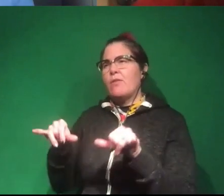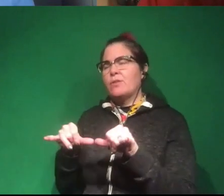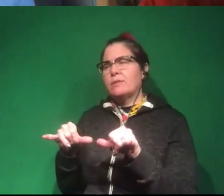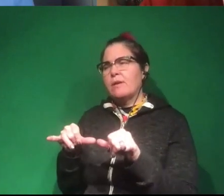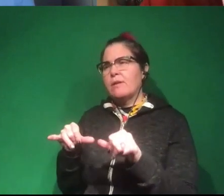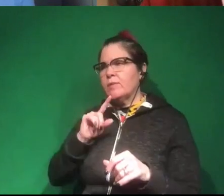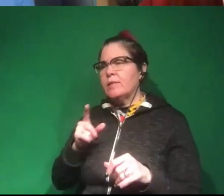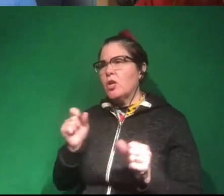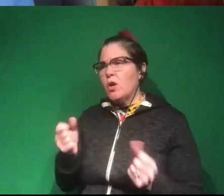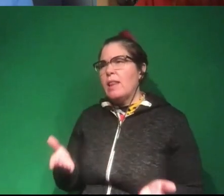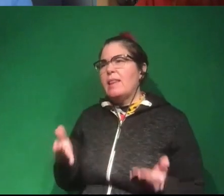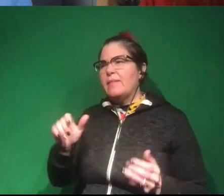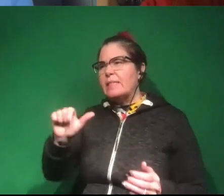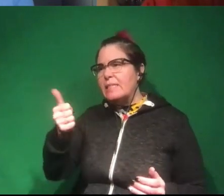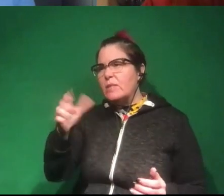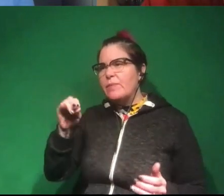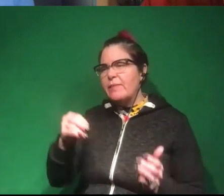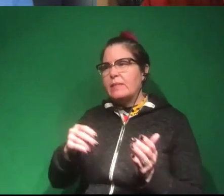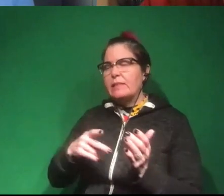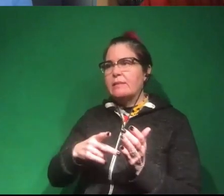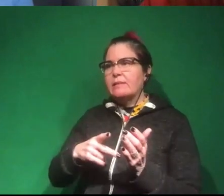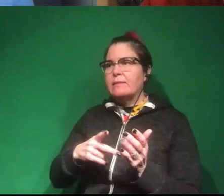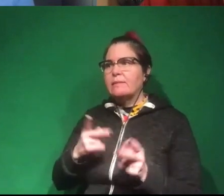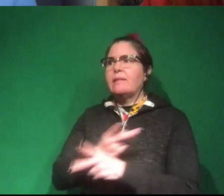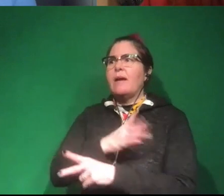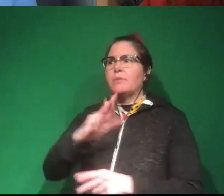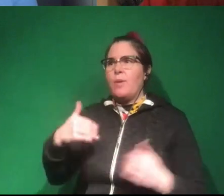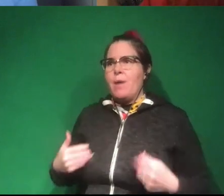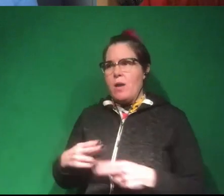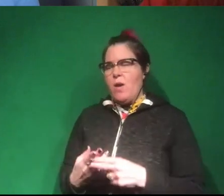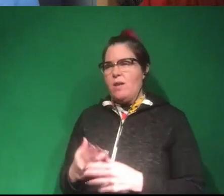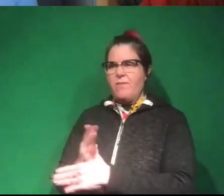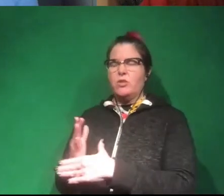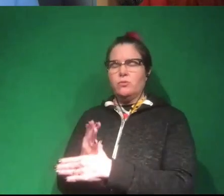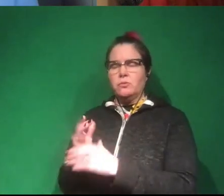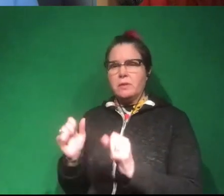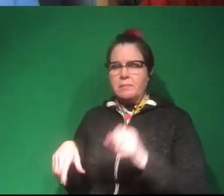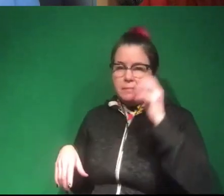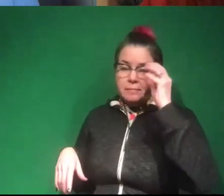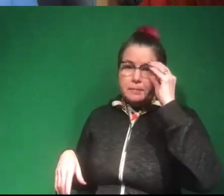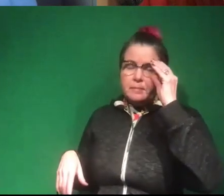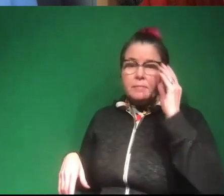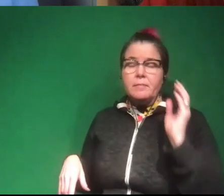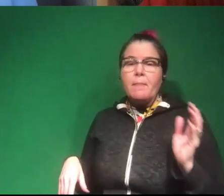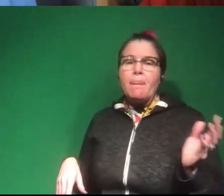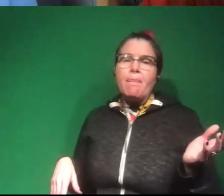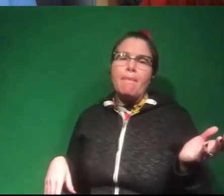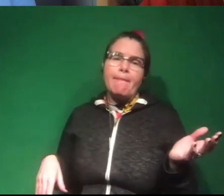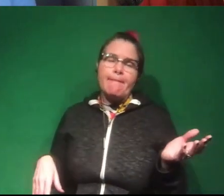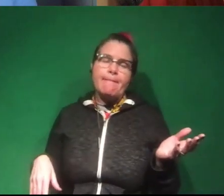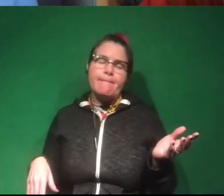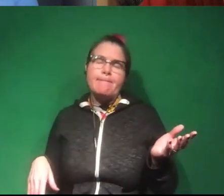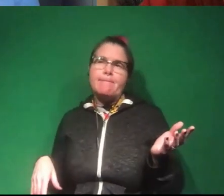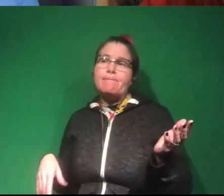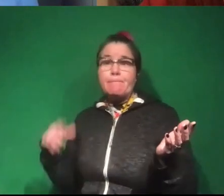can lift about 10 to 50 times their body weight on average. Um, so more that's largely